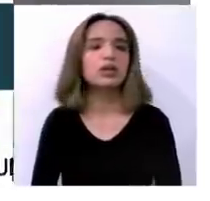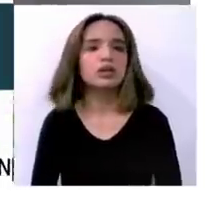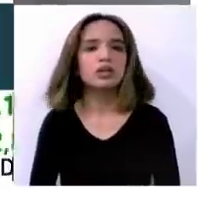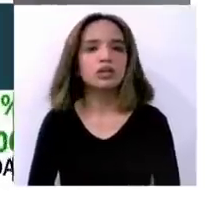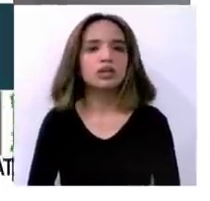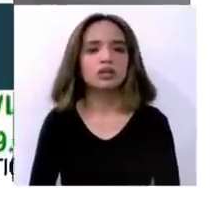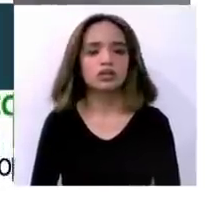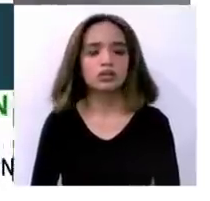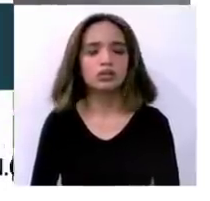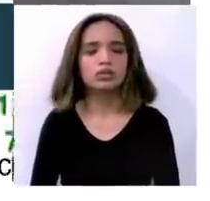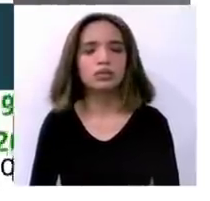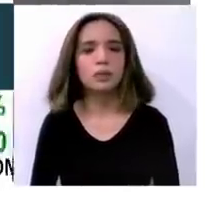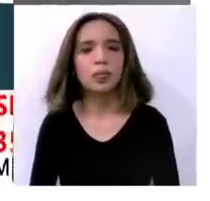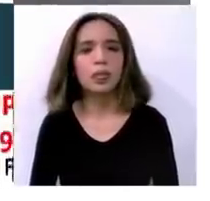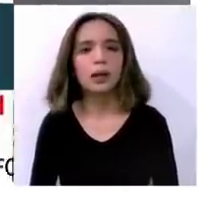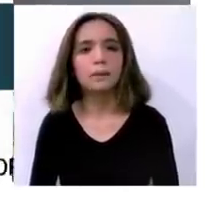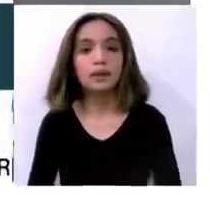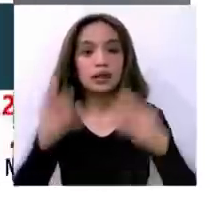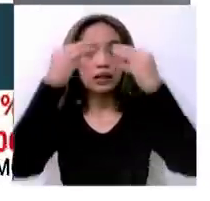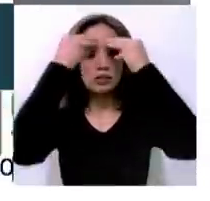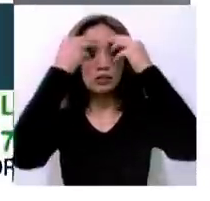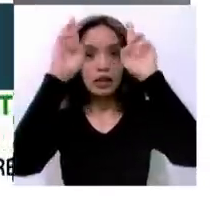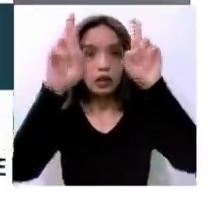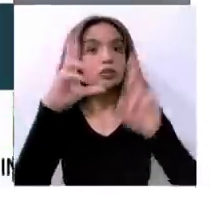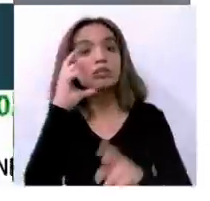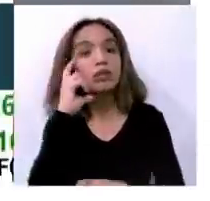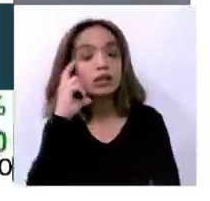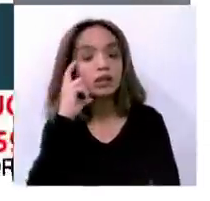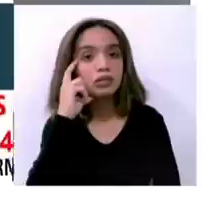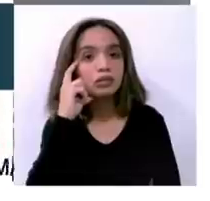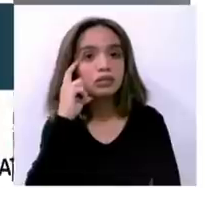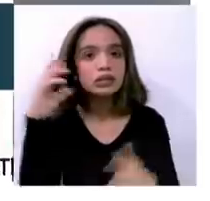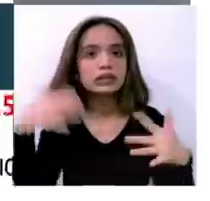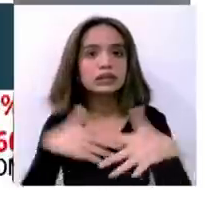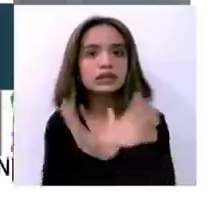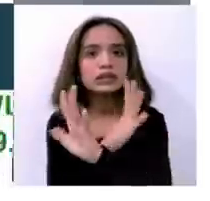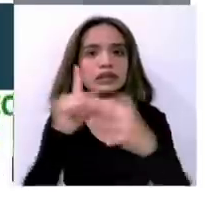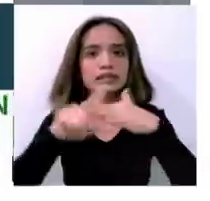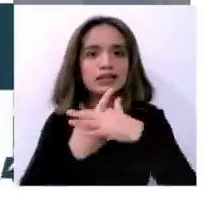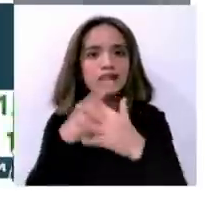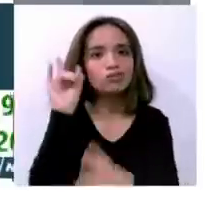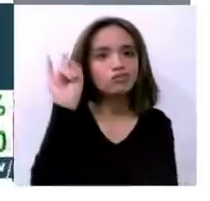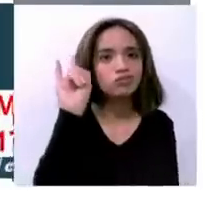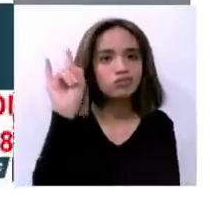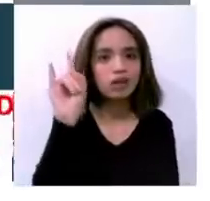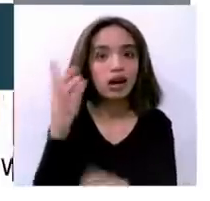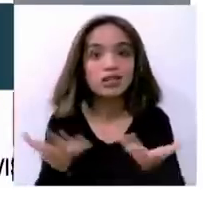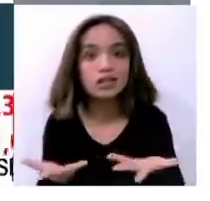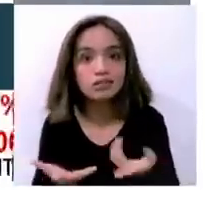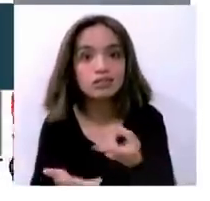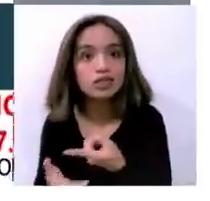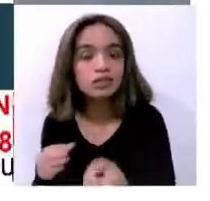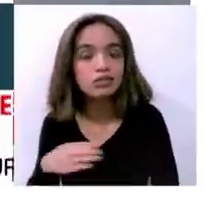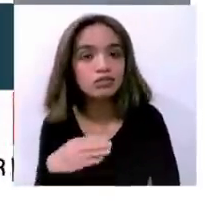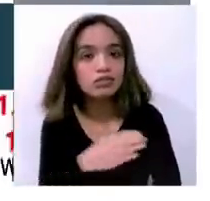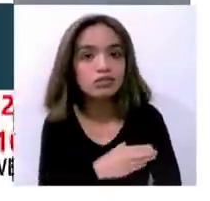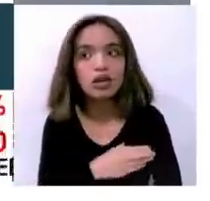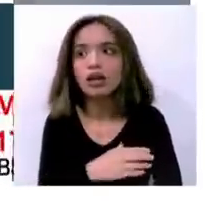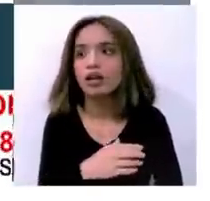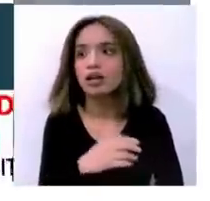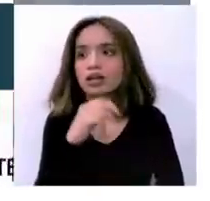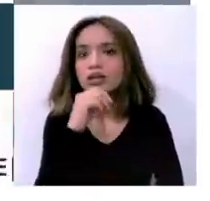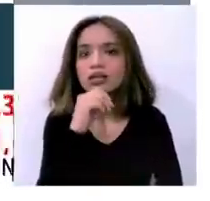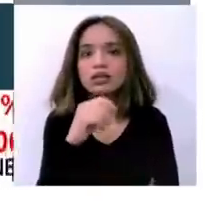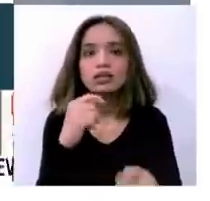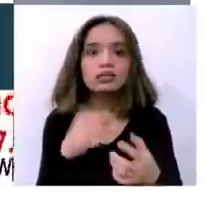when Mayor Rodrigo Duterte of Davao started his campaign. None whatsoever except the people